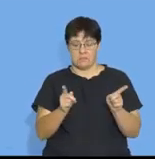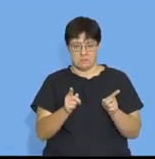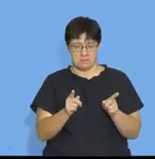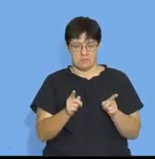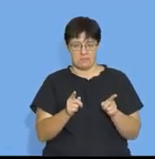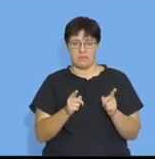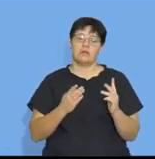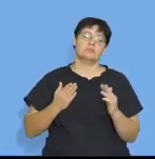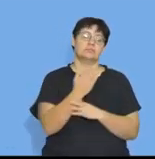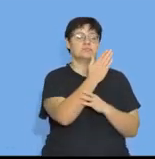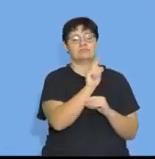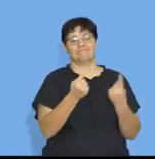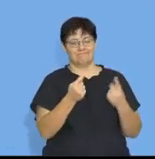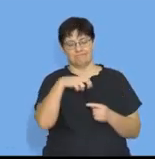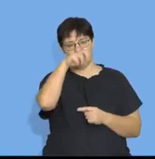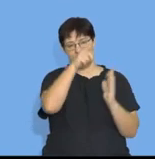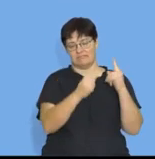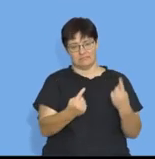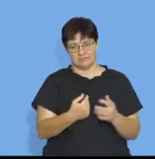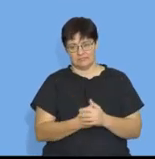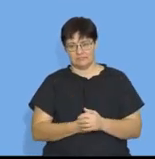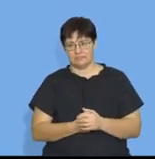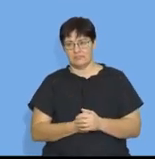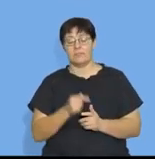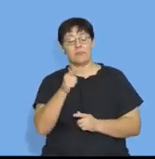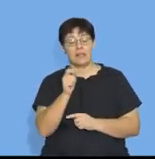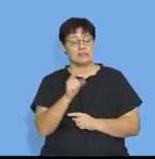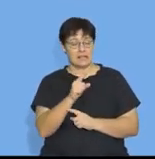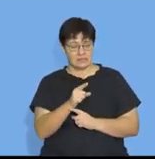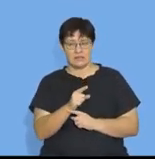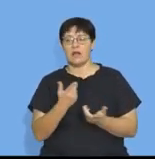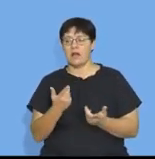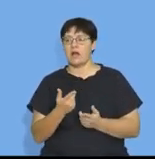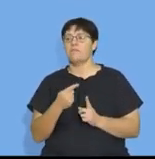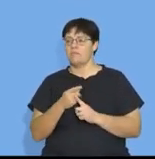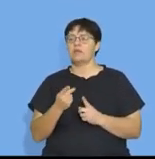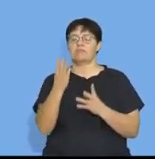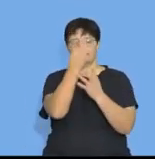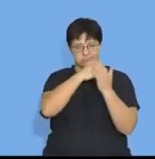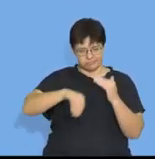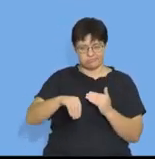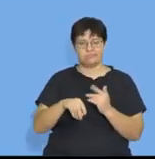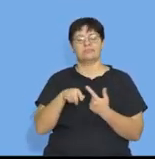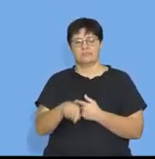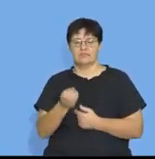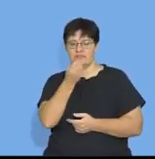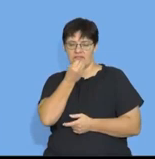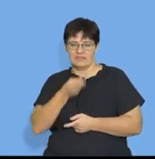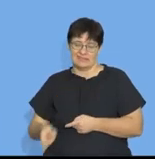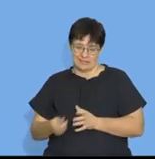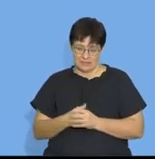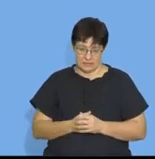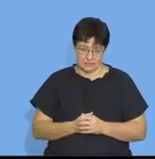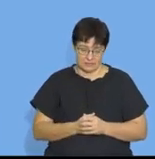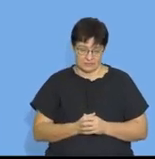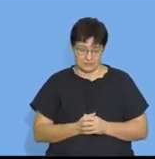break in the pathway stopping the sperms from traveling up. These sperm cells will be eventually reabsorbed and broken